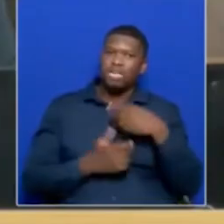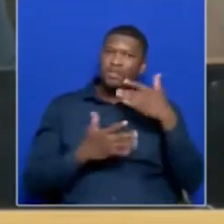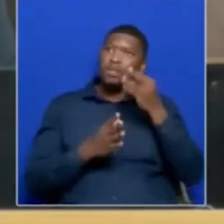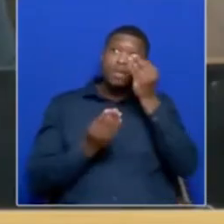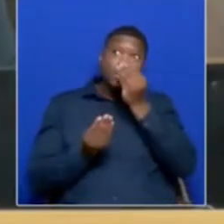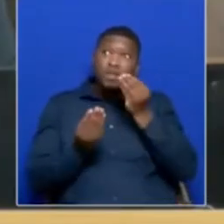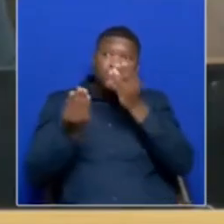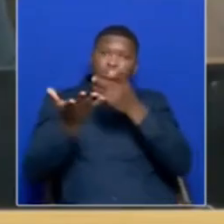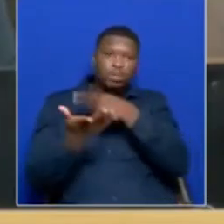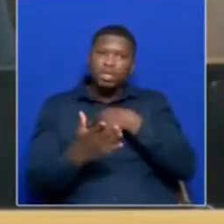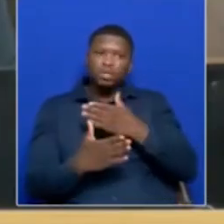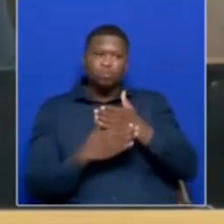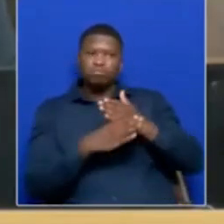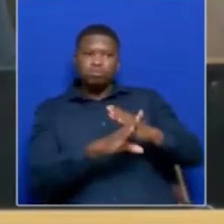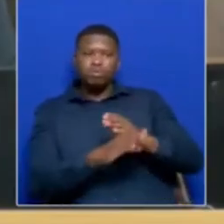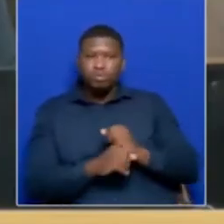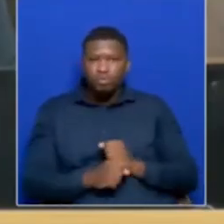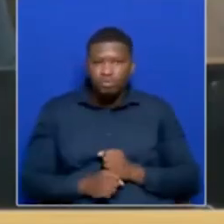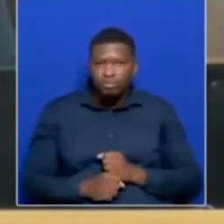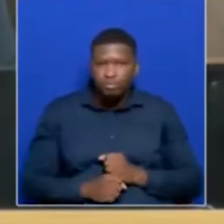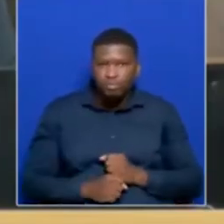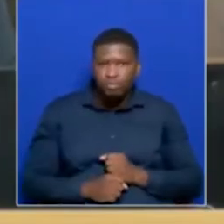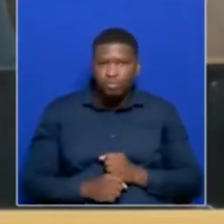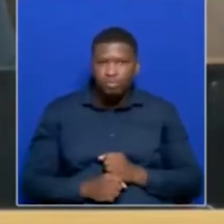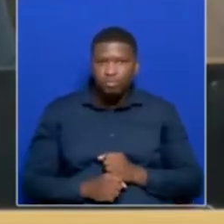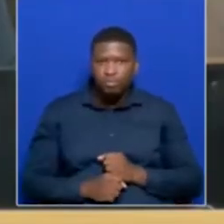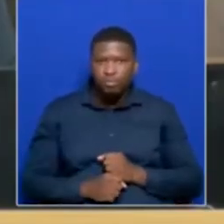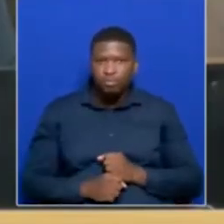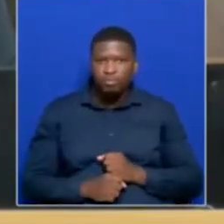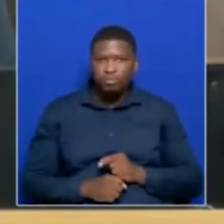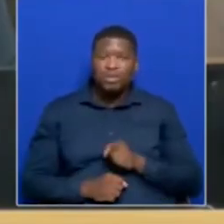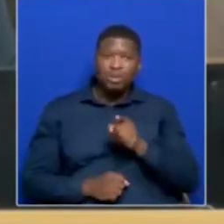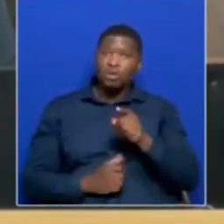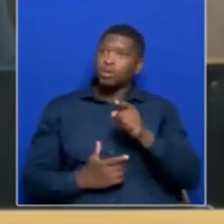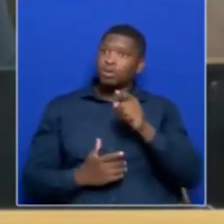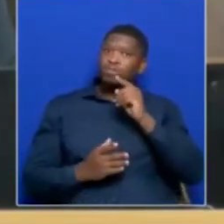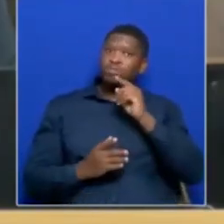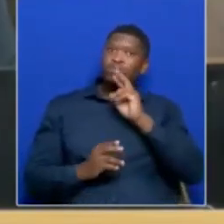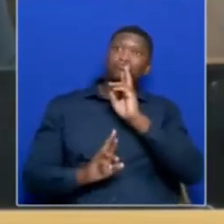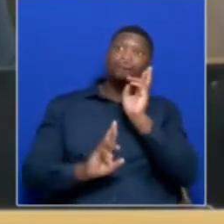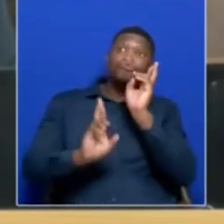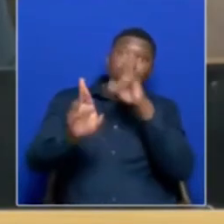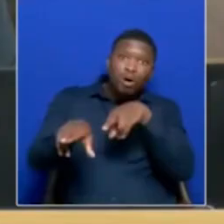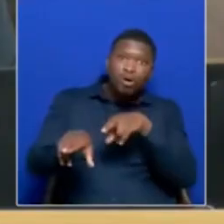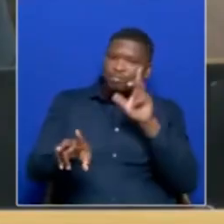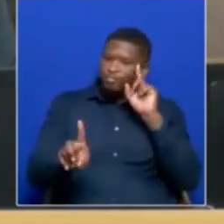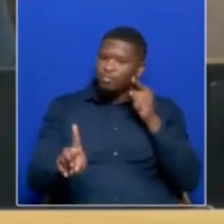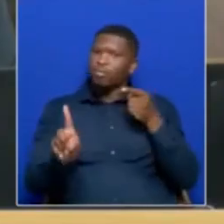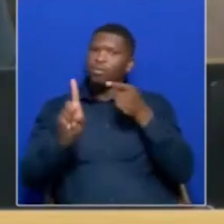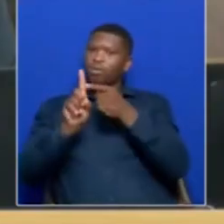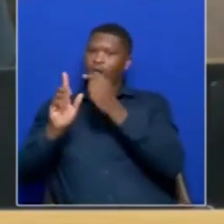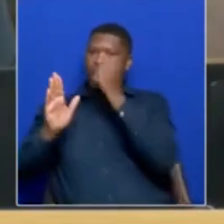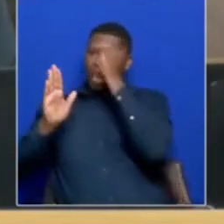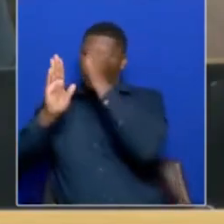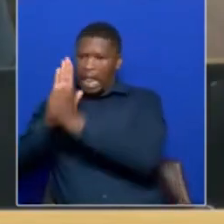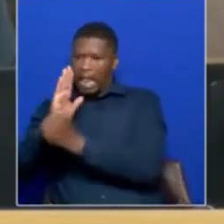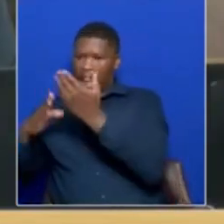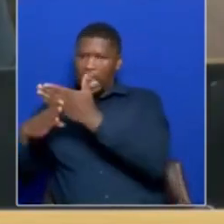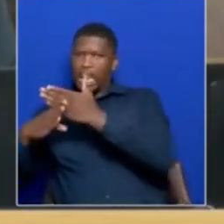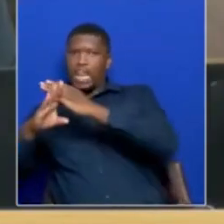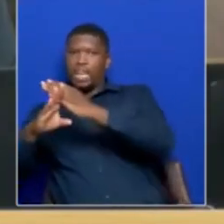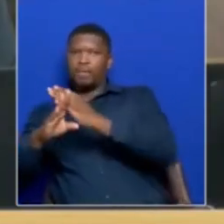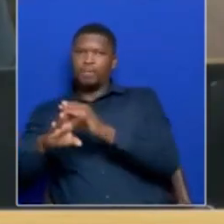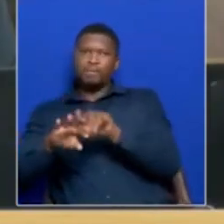refused. report with a view to preventing the murder, and you report to the very people whom you've been